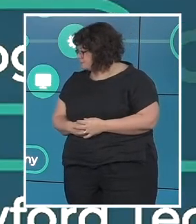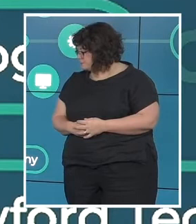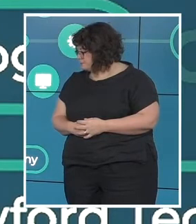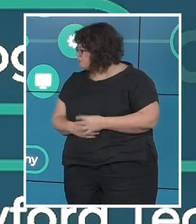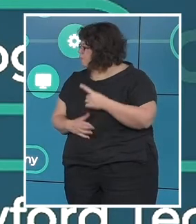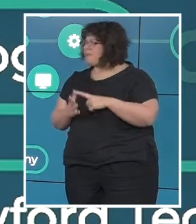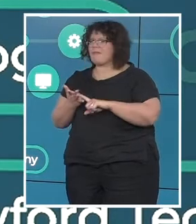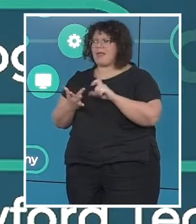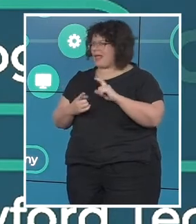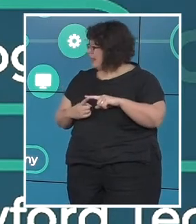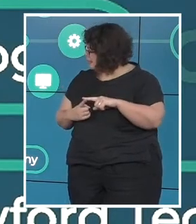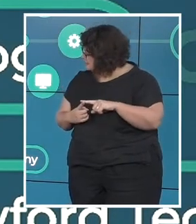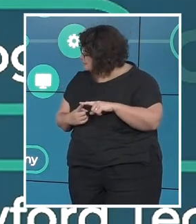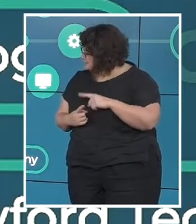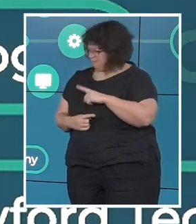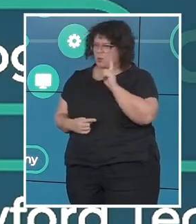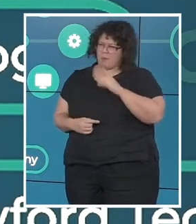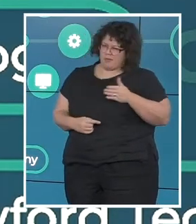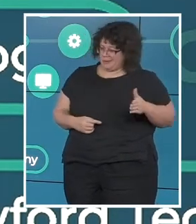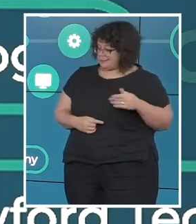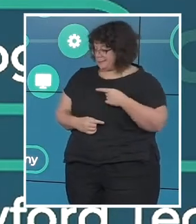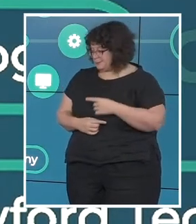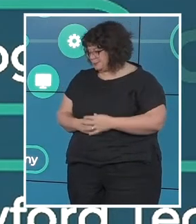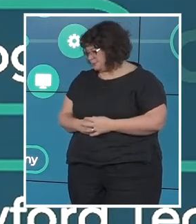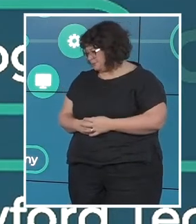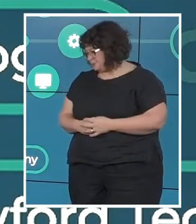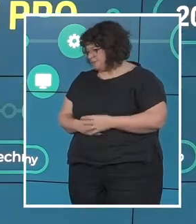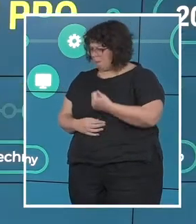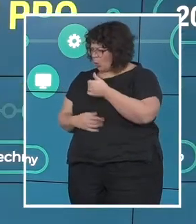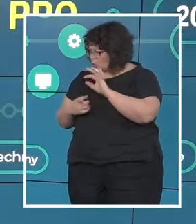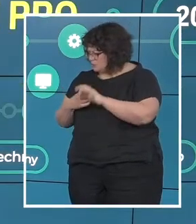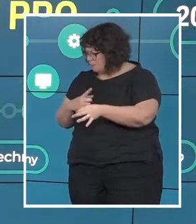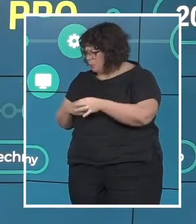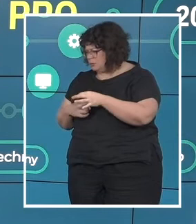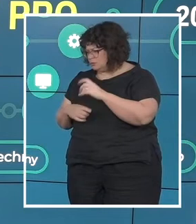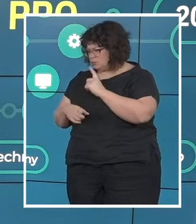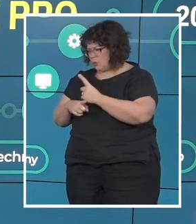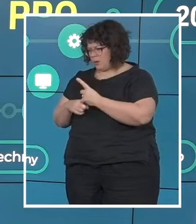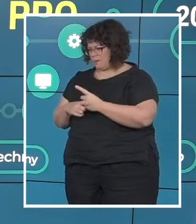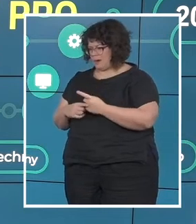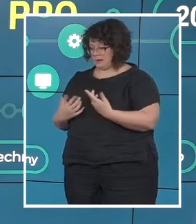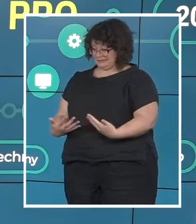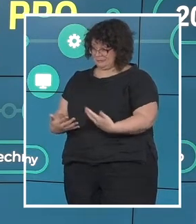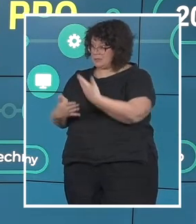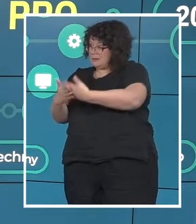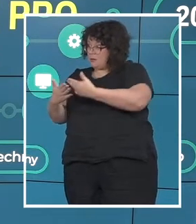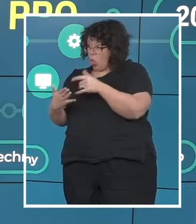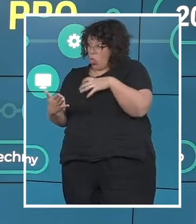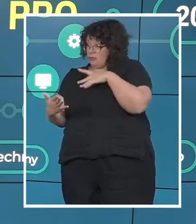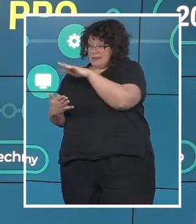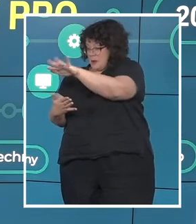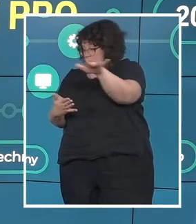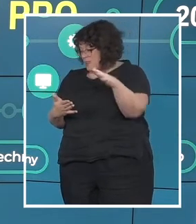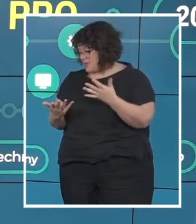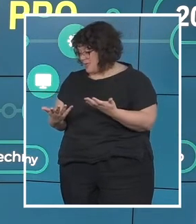daunting for a company to have them and wonder what to do with them. Yeah, absolutely. While you were talking, we've had a lot of questions come through.